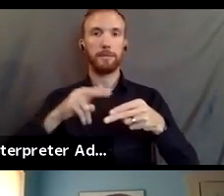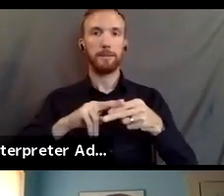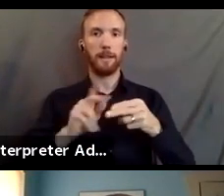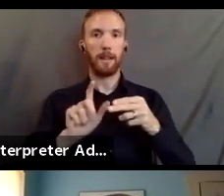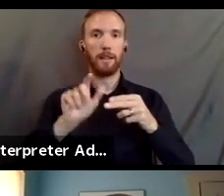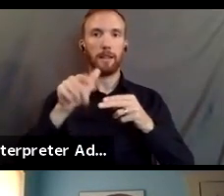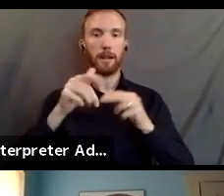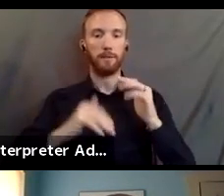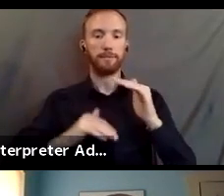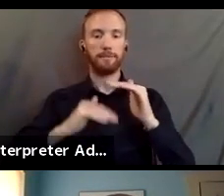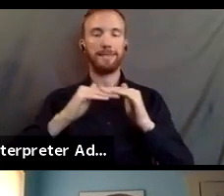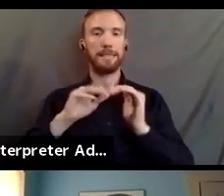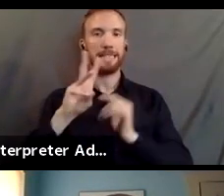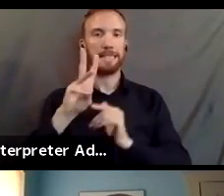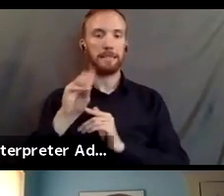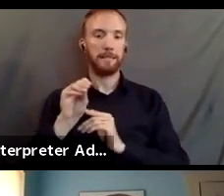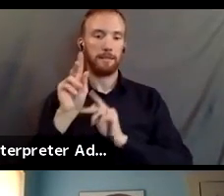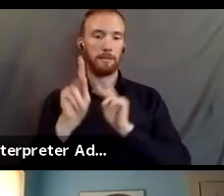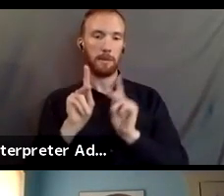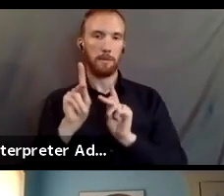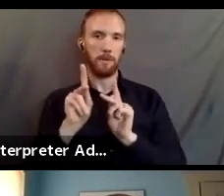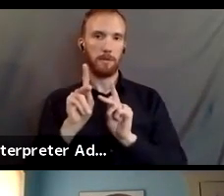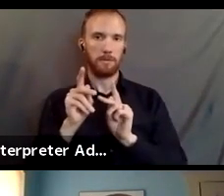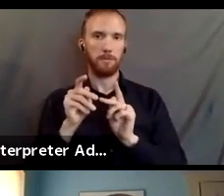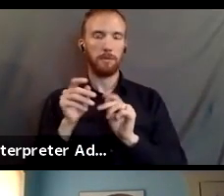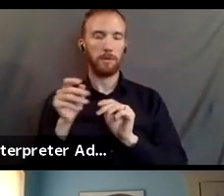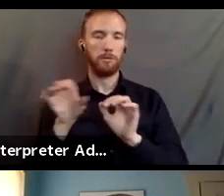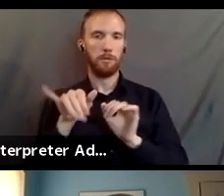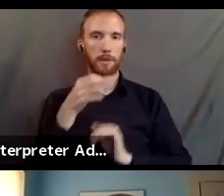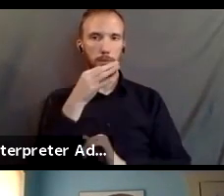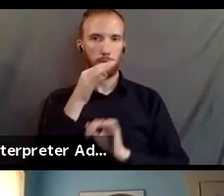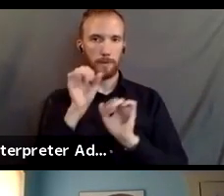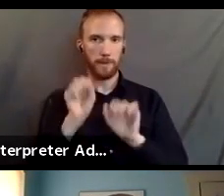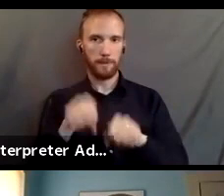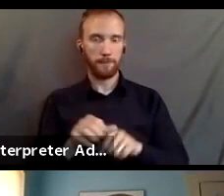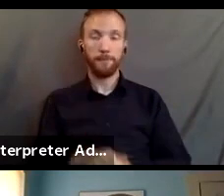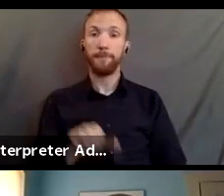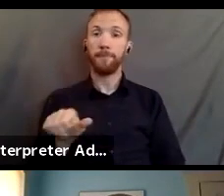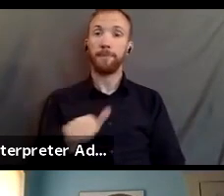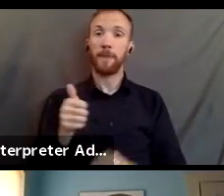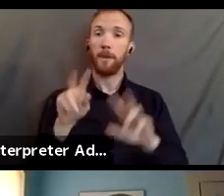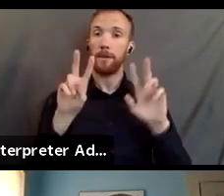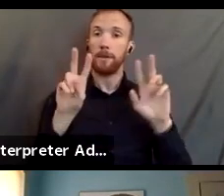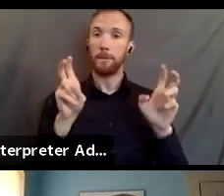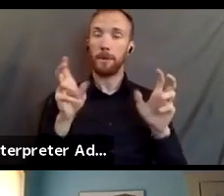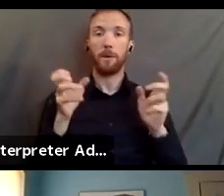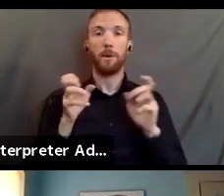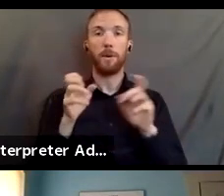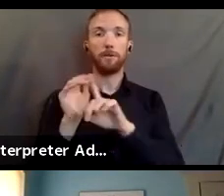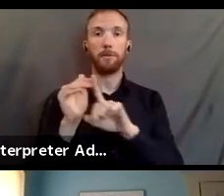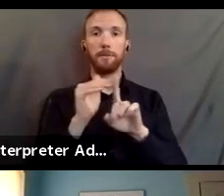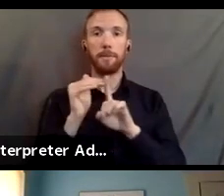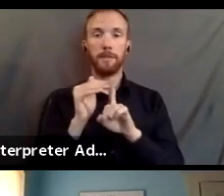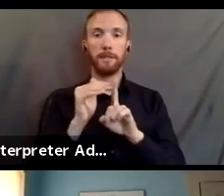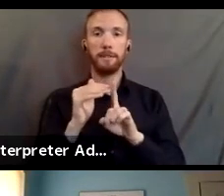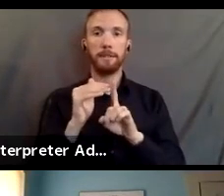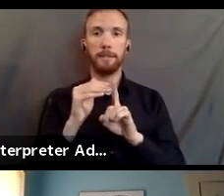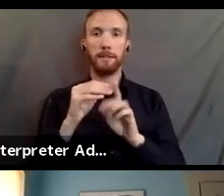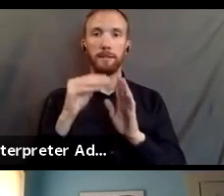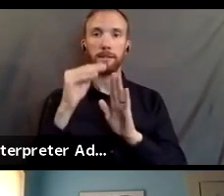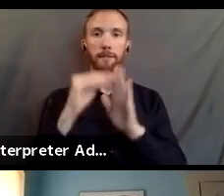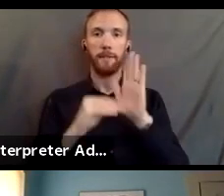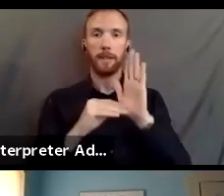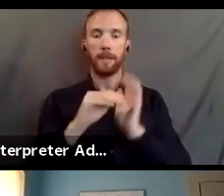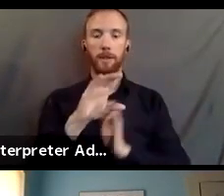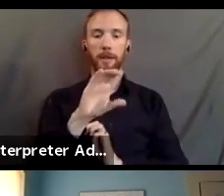can on another topic i want to remind people how important it is to fill out the census it's not